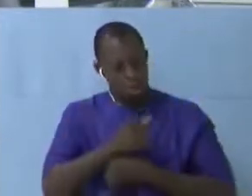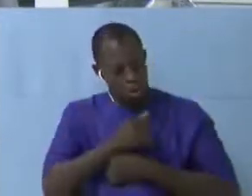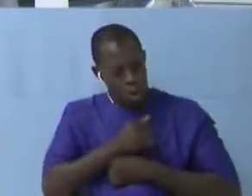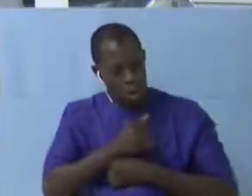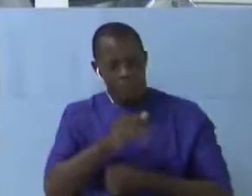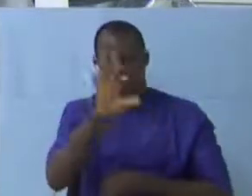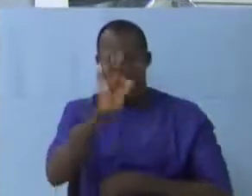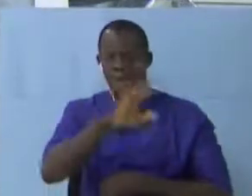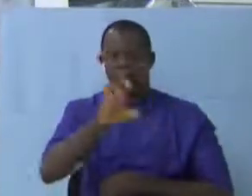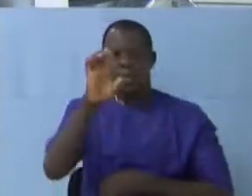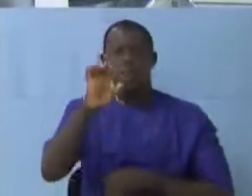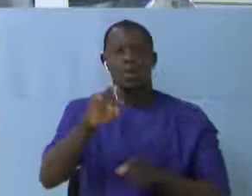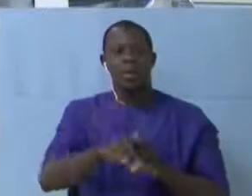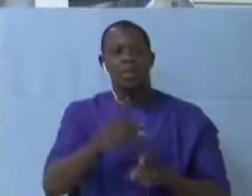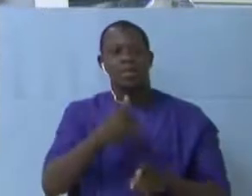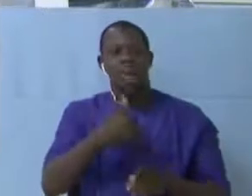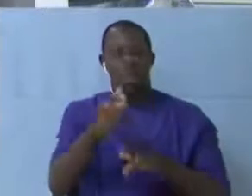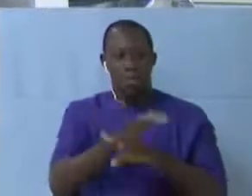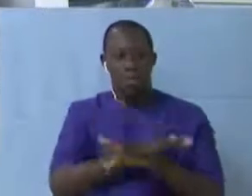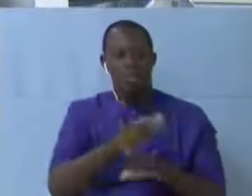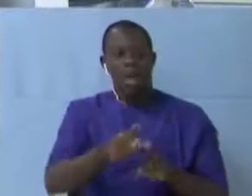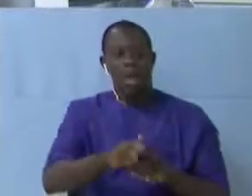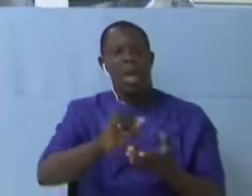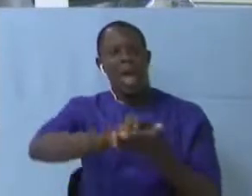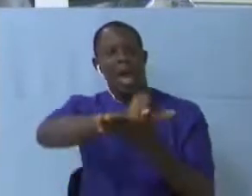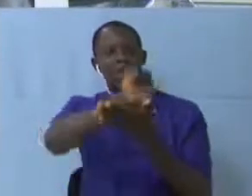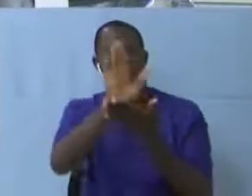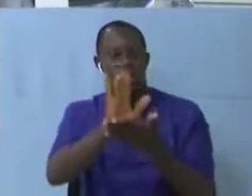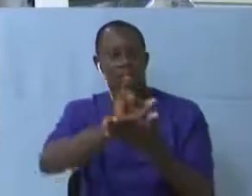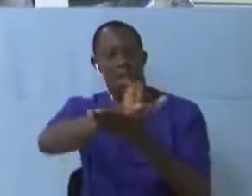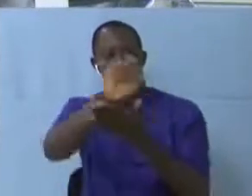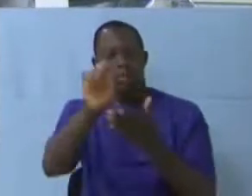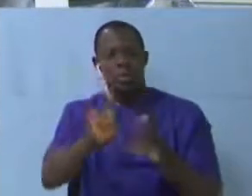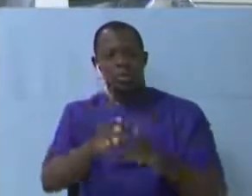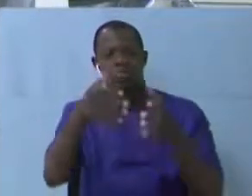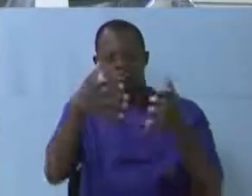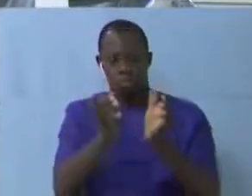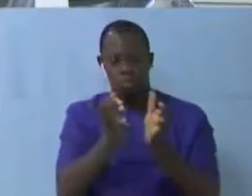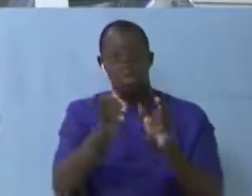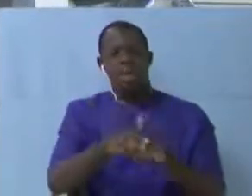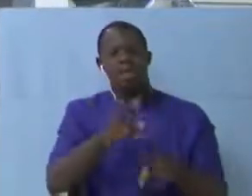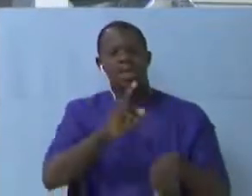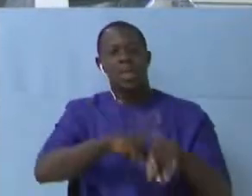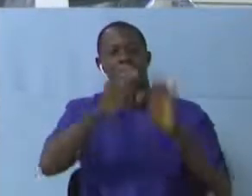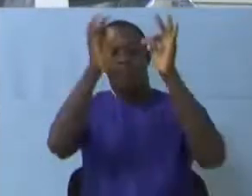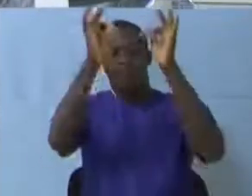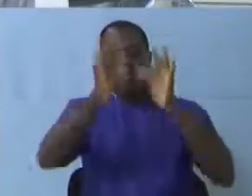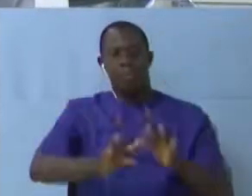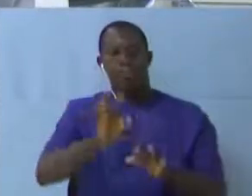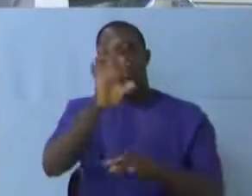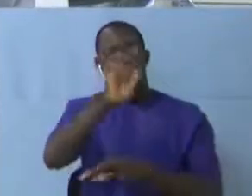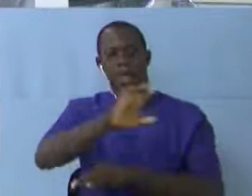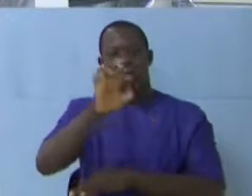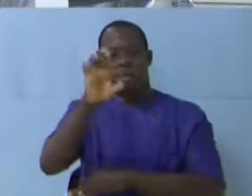I was part of the advocacy before it was set up, and of course I have been working with victims for a while. Just to